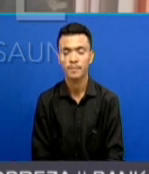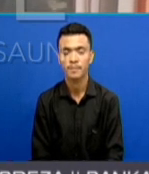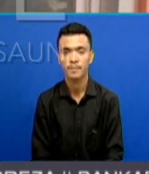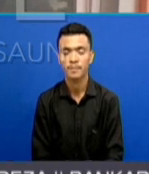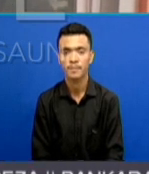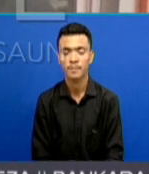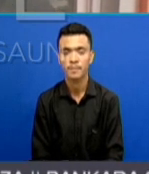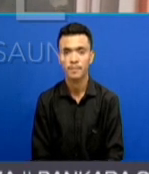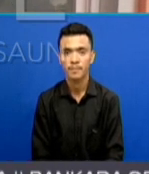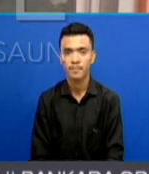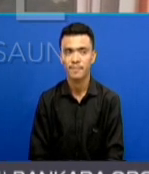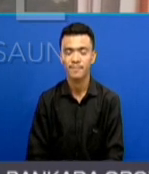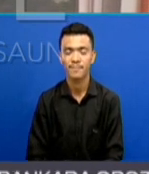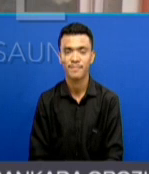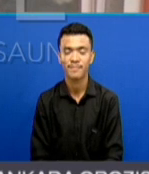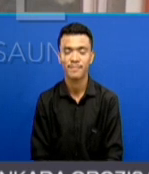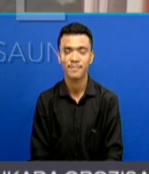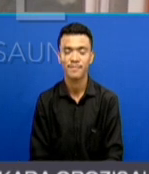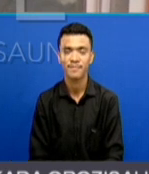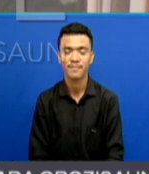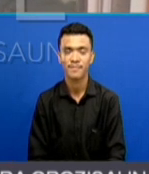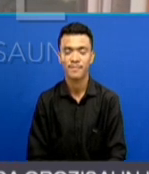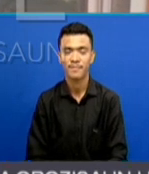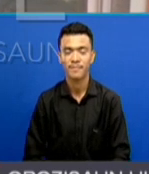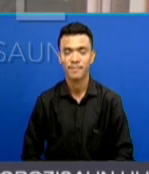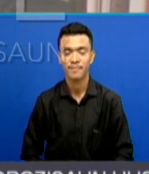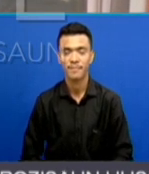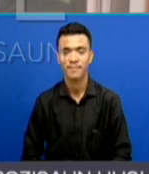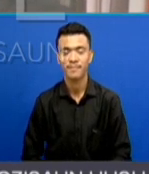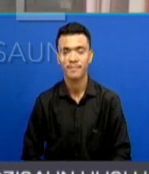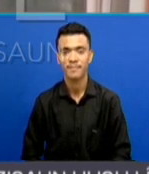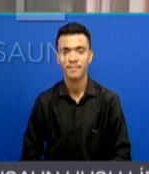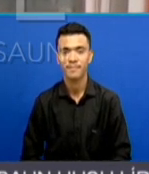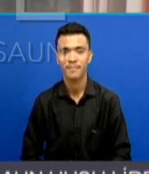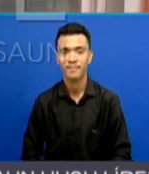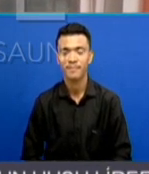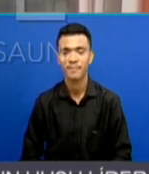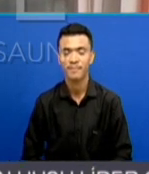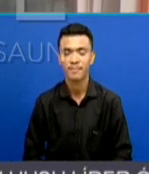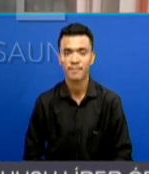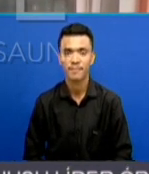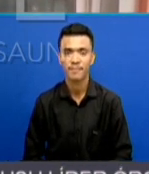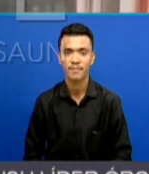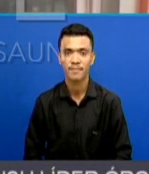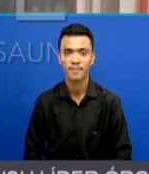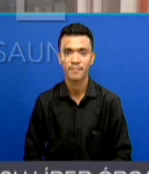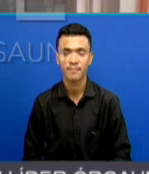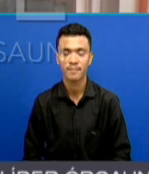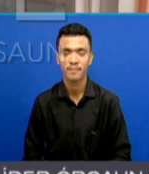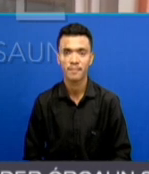the scheme of grassroots assistance, we have already built around 30 schools in